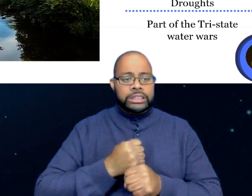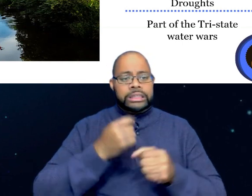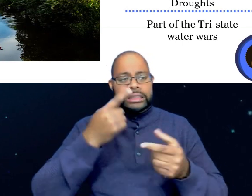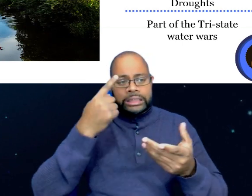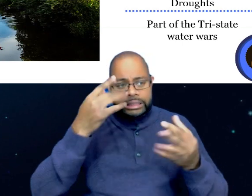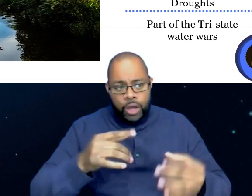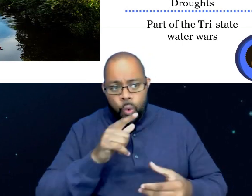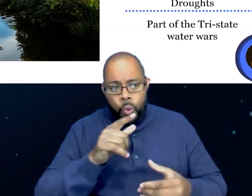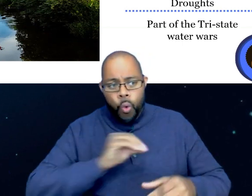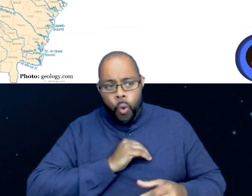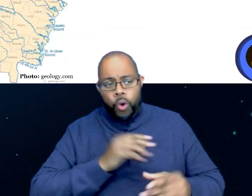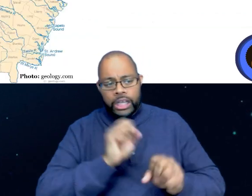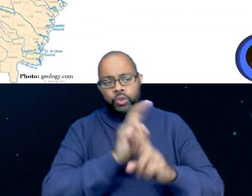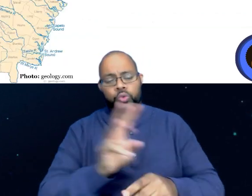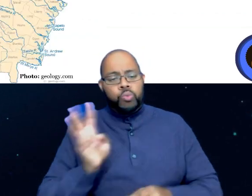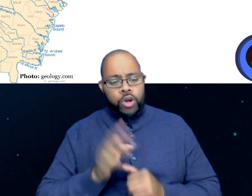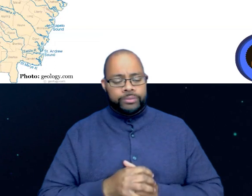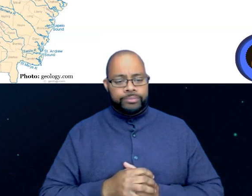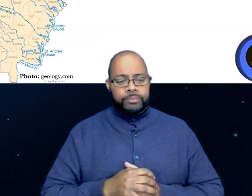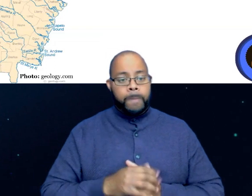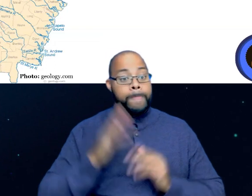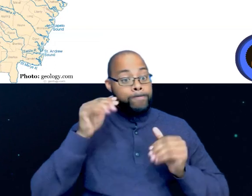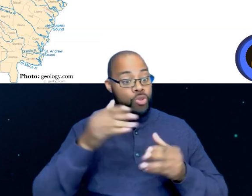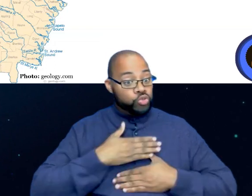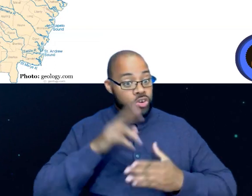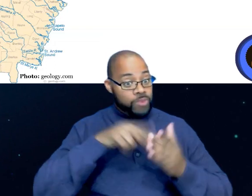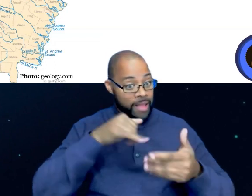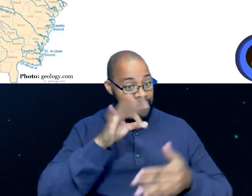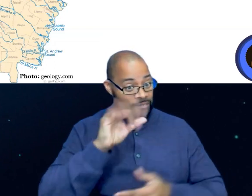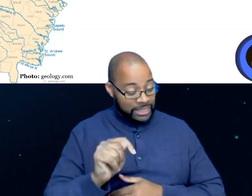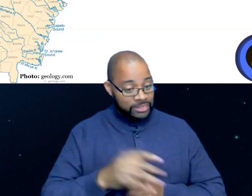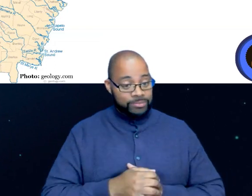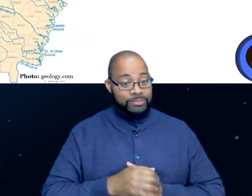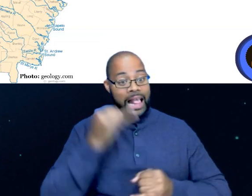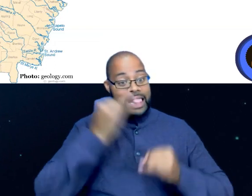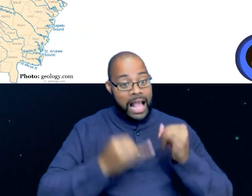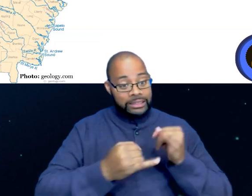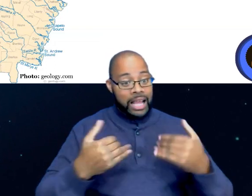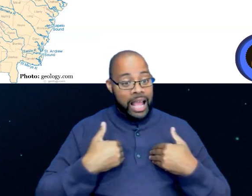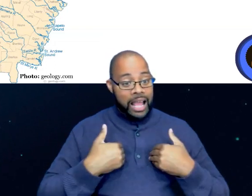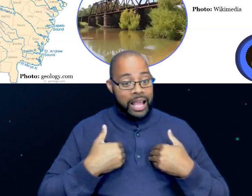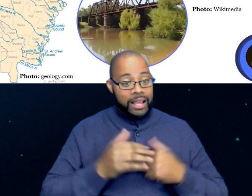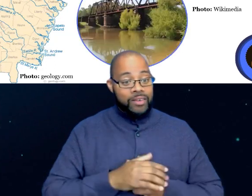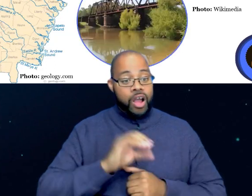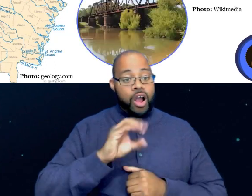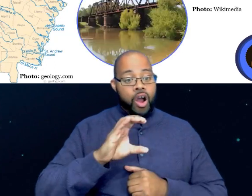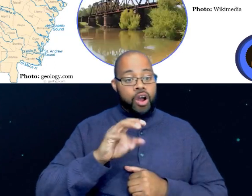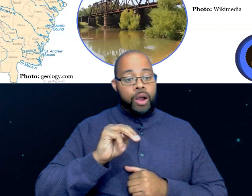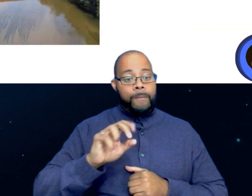water usage. I hope you enjoyed meeting the Flints. Lastly, we have the Okmulgee.